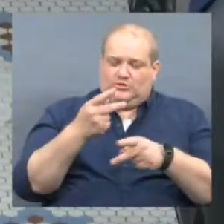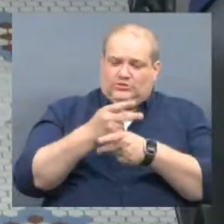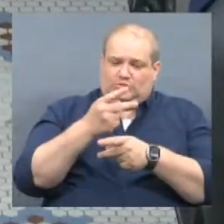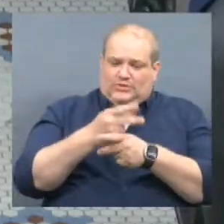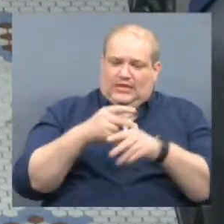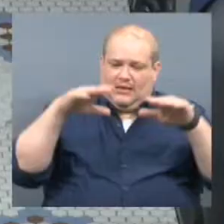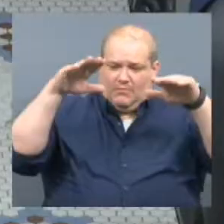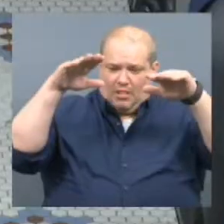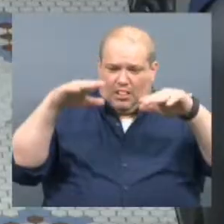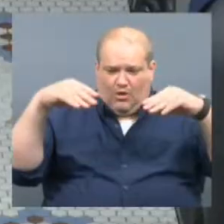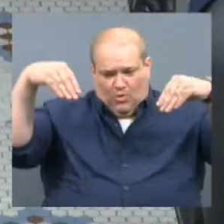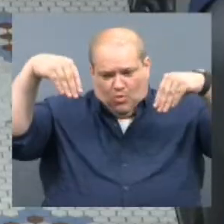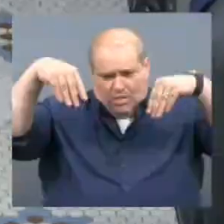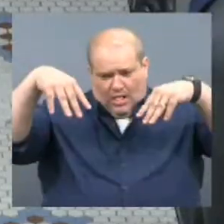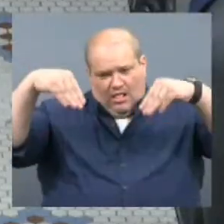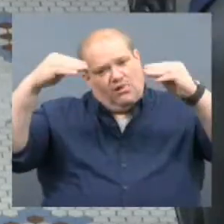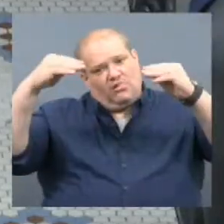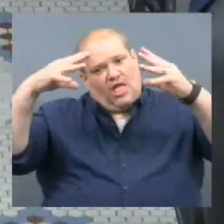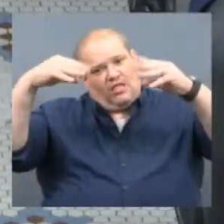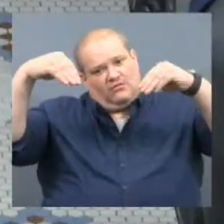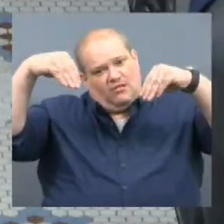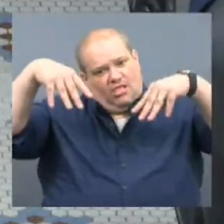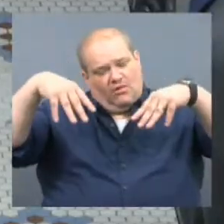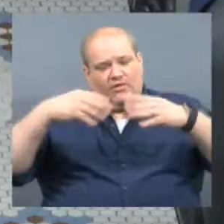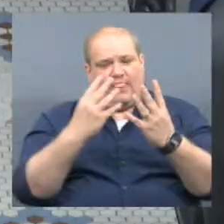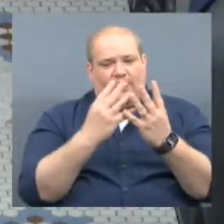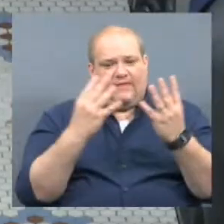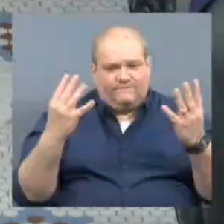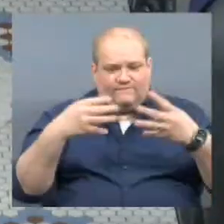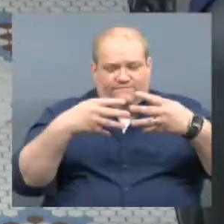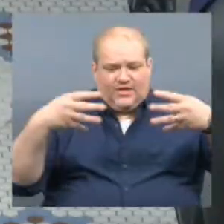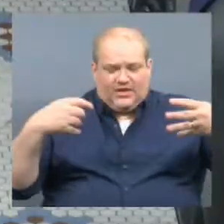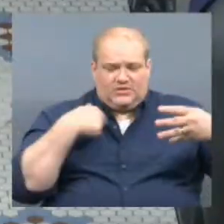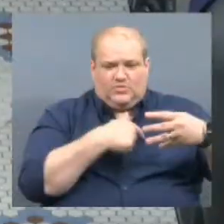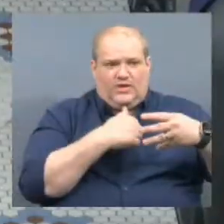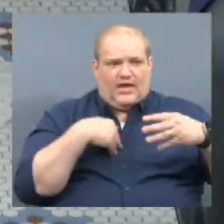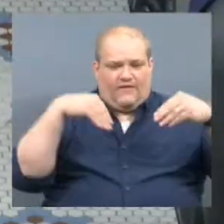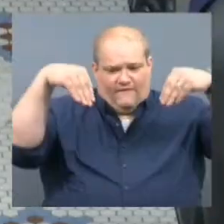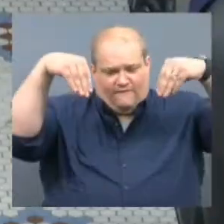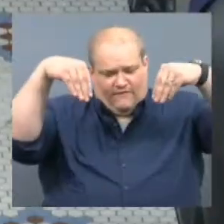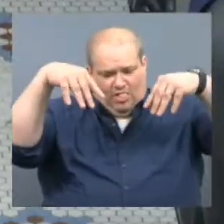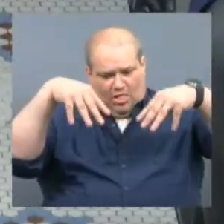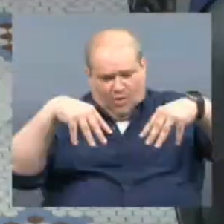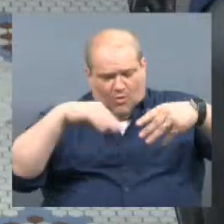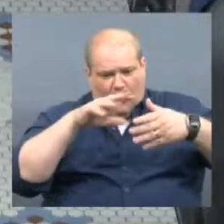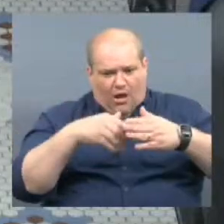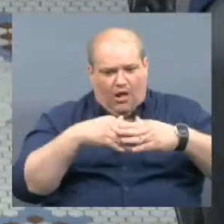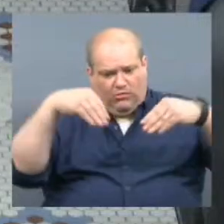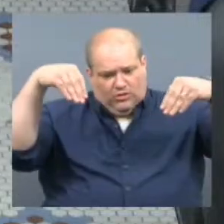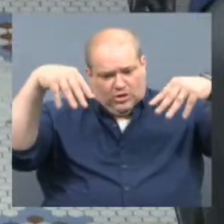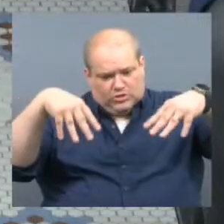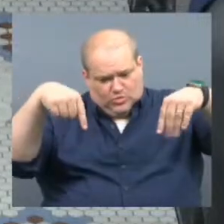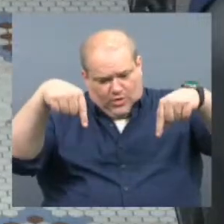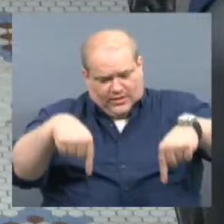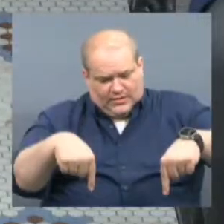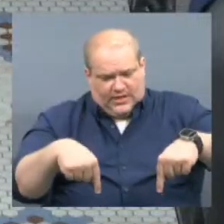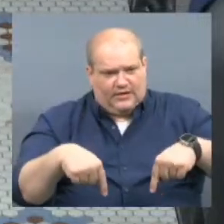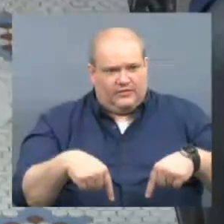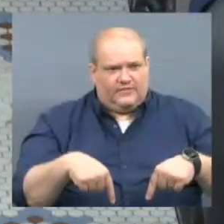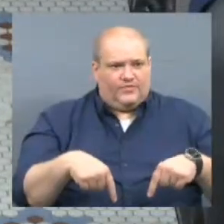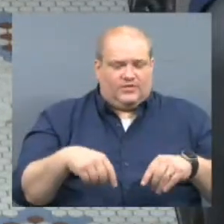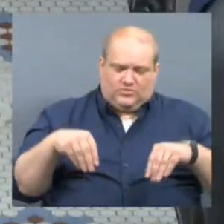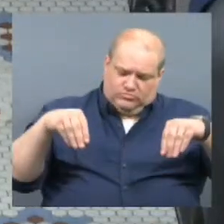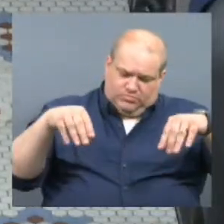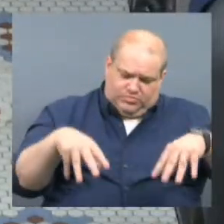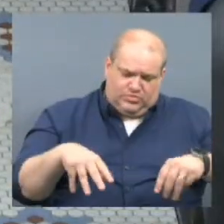low light, down, and on the fence, we put it at a lower, and it all is directed down just to highlight the